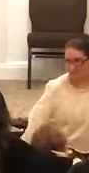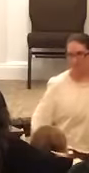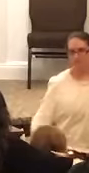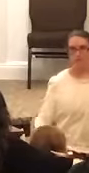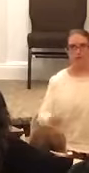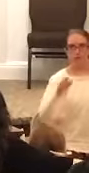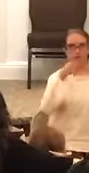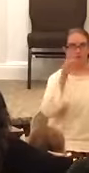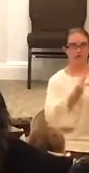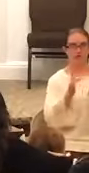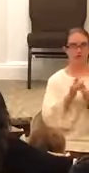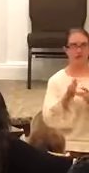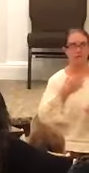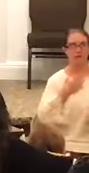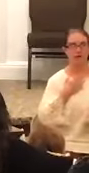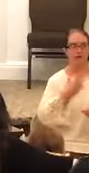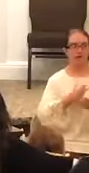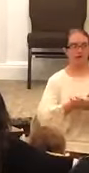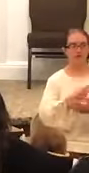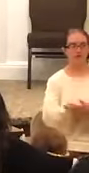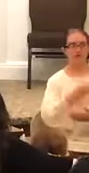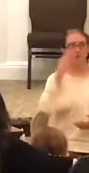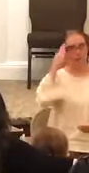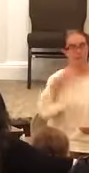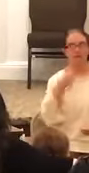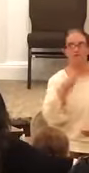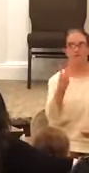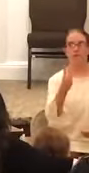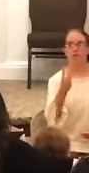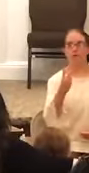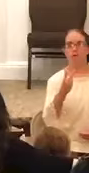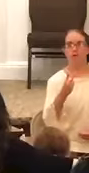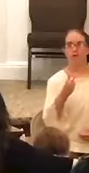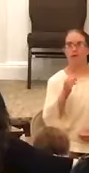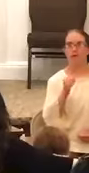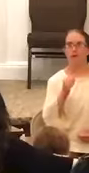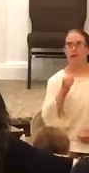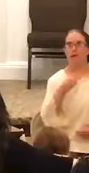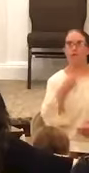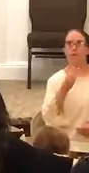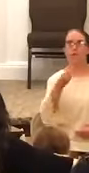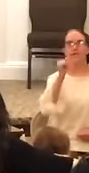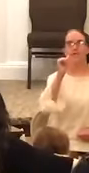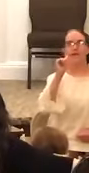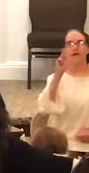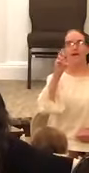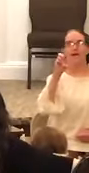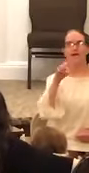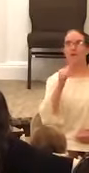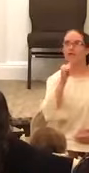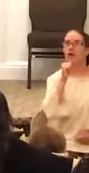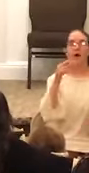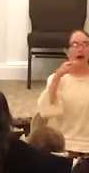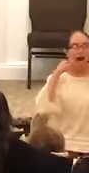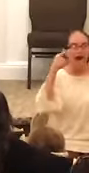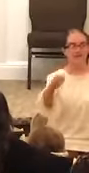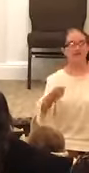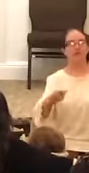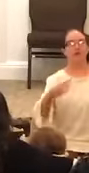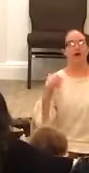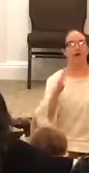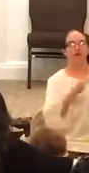you know what he said? Jesus said, my sheep know my voice and the voice of an hireling, they will not answer. Hallelujah. Come on, when